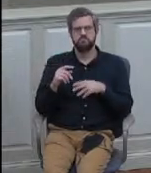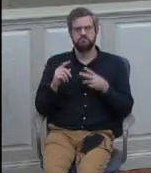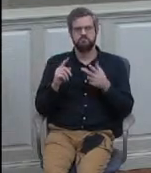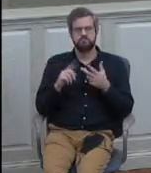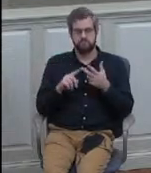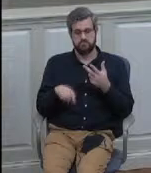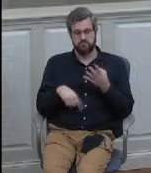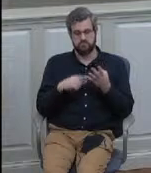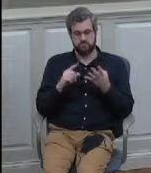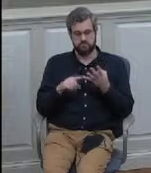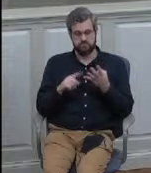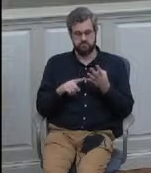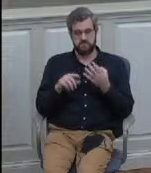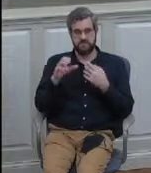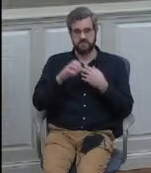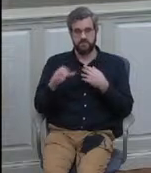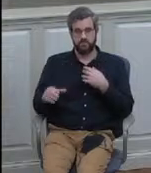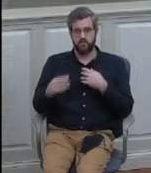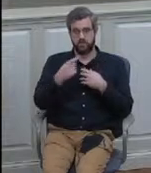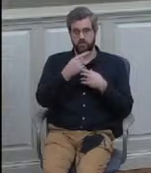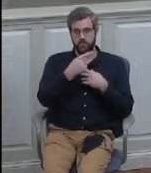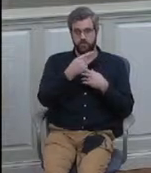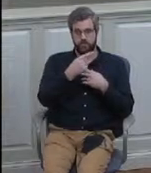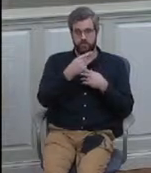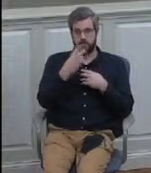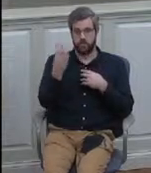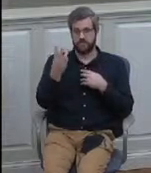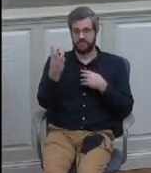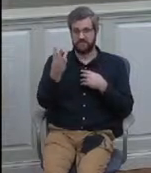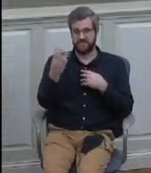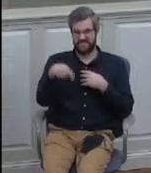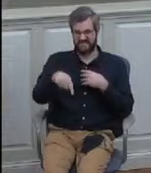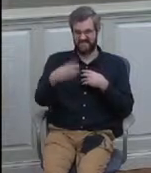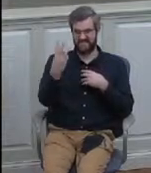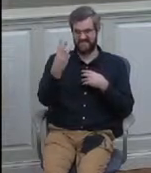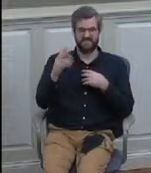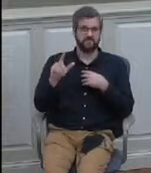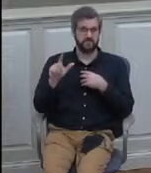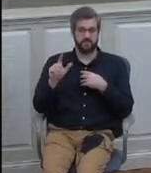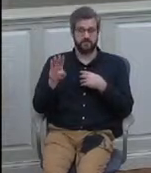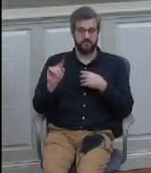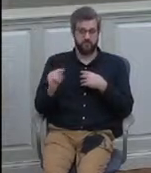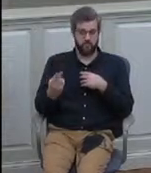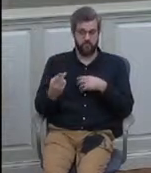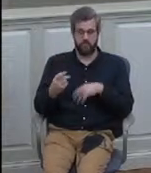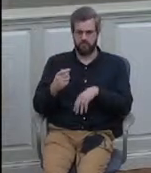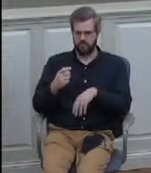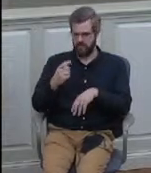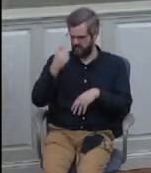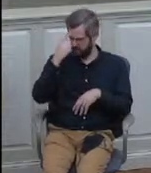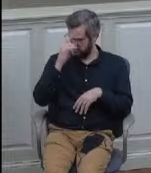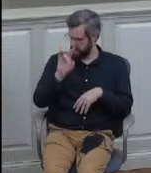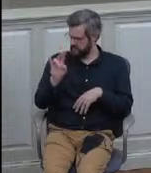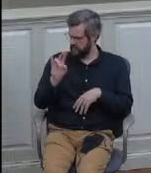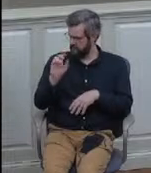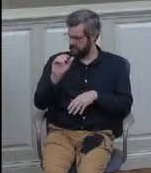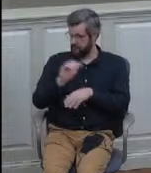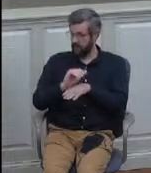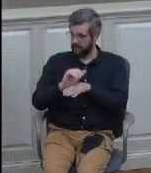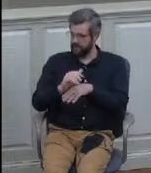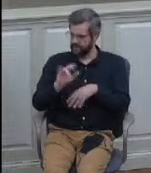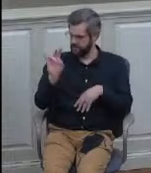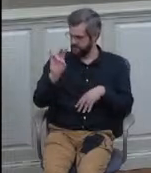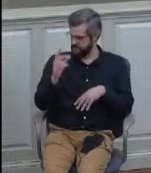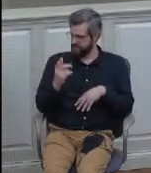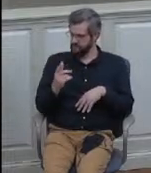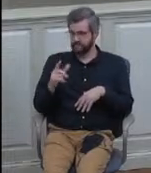And then Center on Wednesday, this Wednesday the 24th at I think 7 o'clock again,